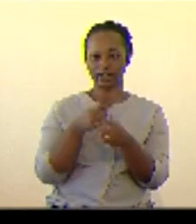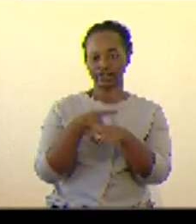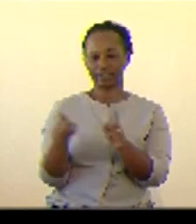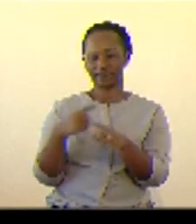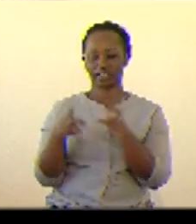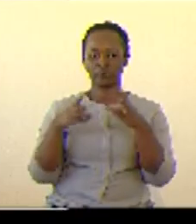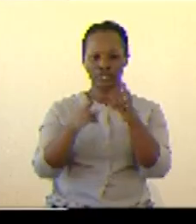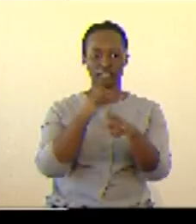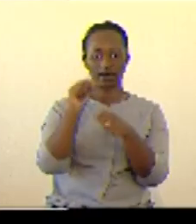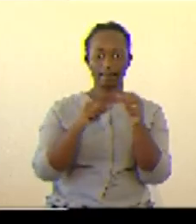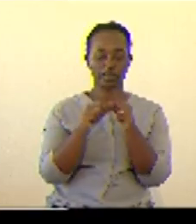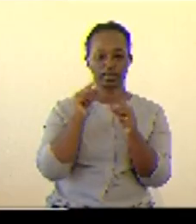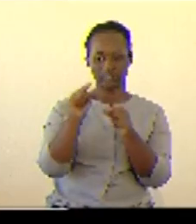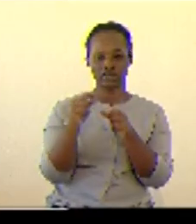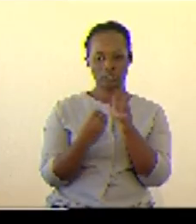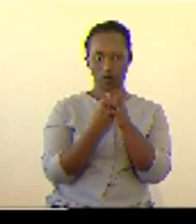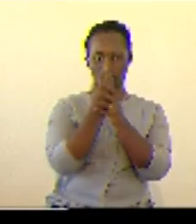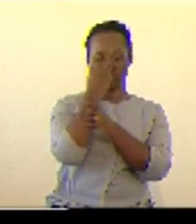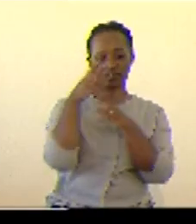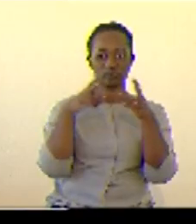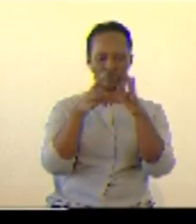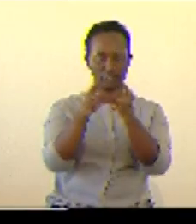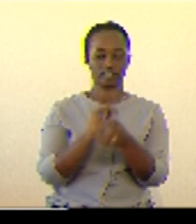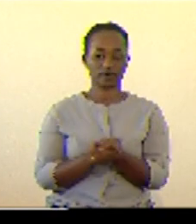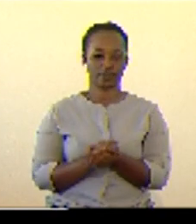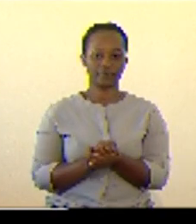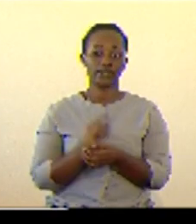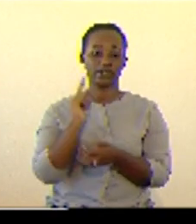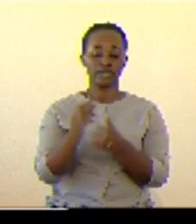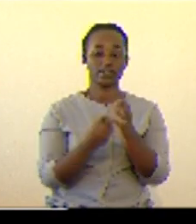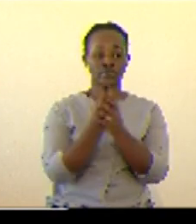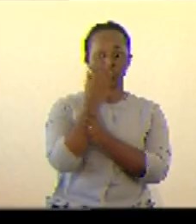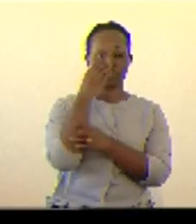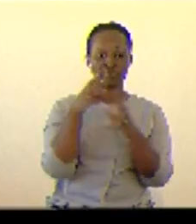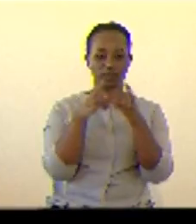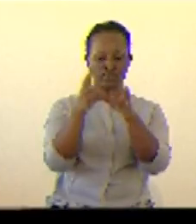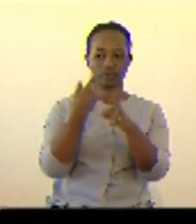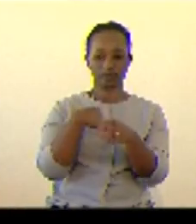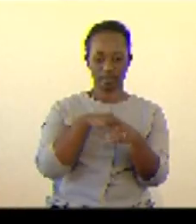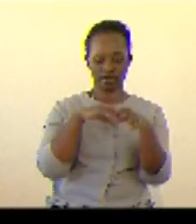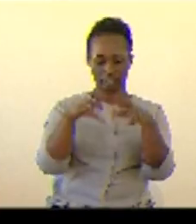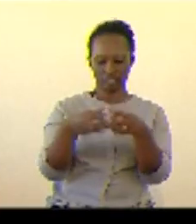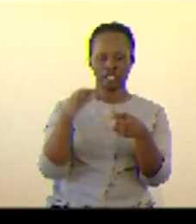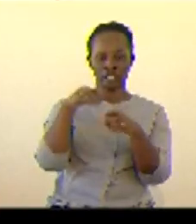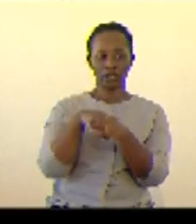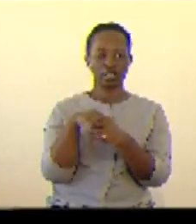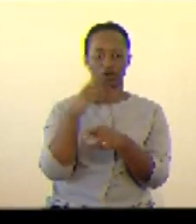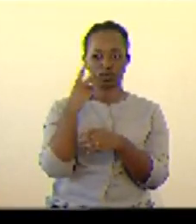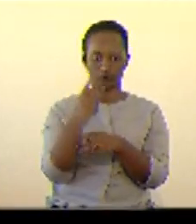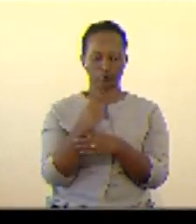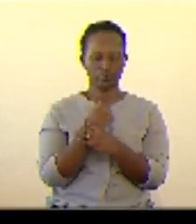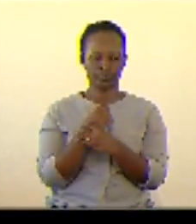this growth strategy. So growth strategies, we categorize them into two. We